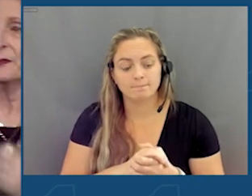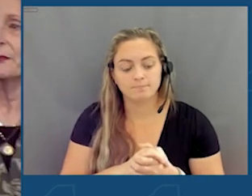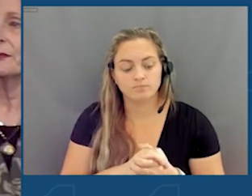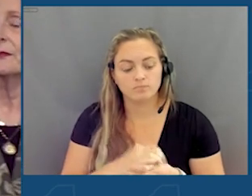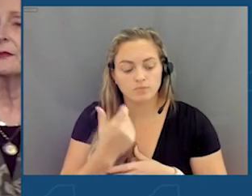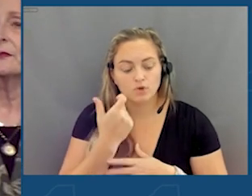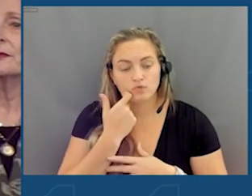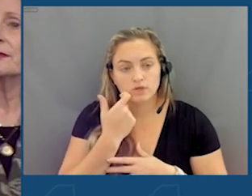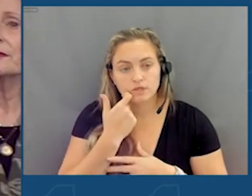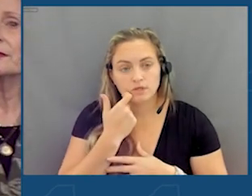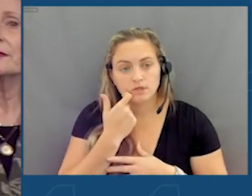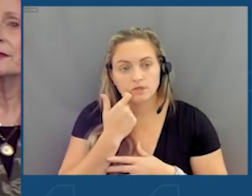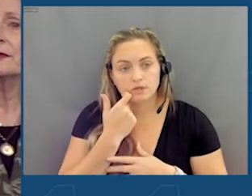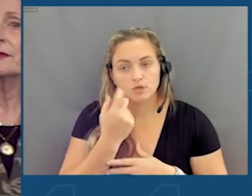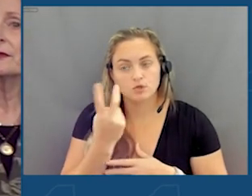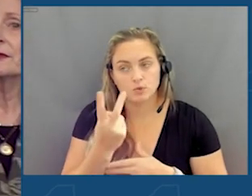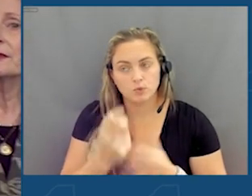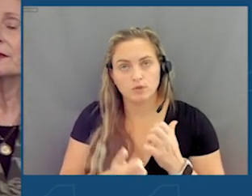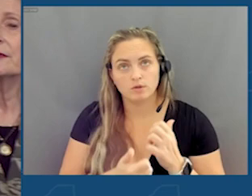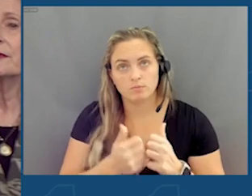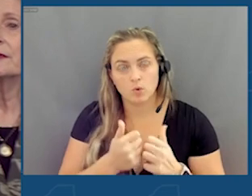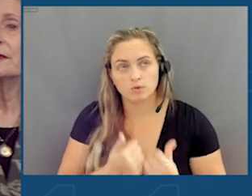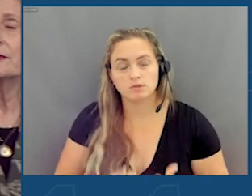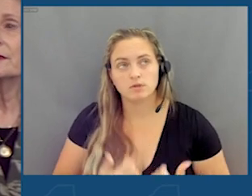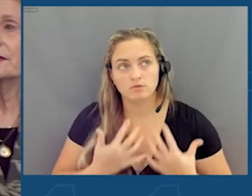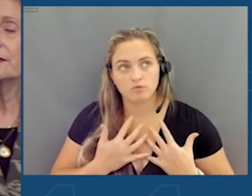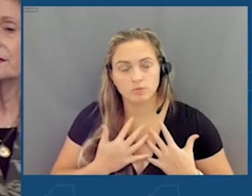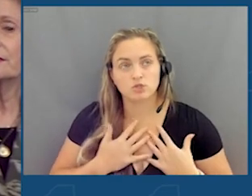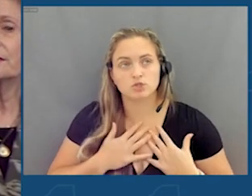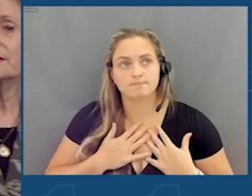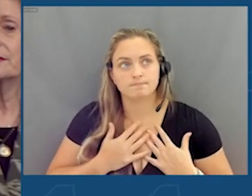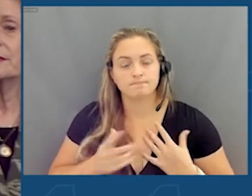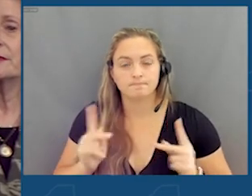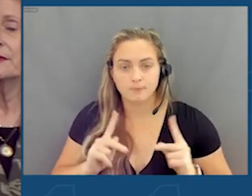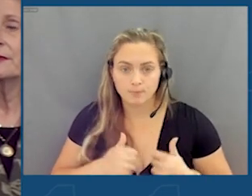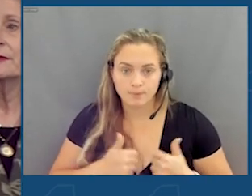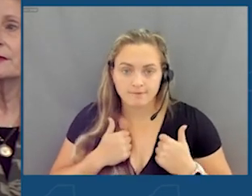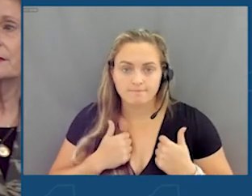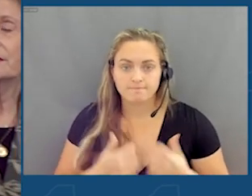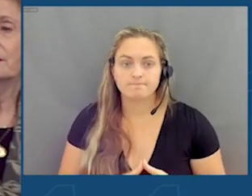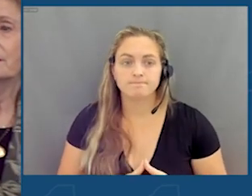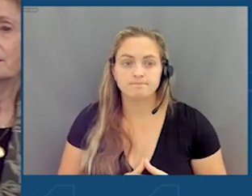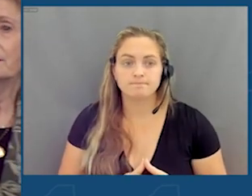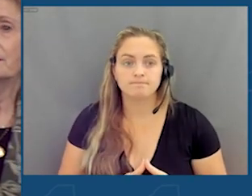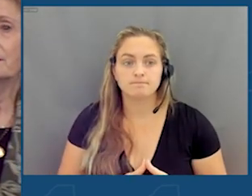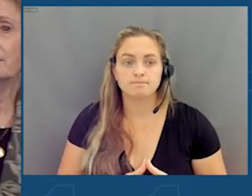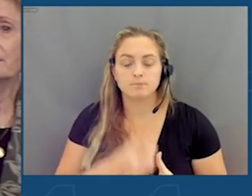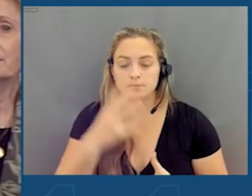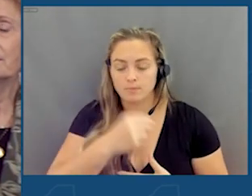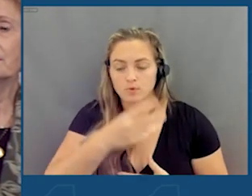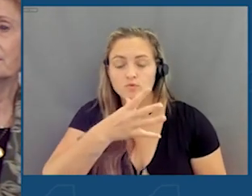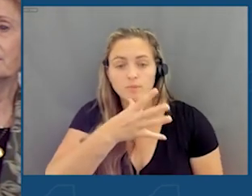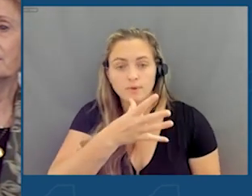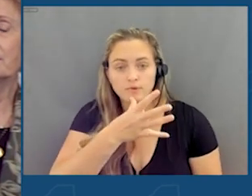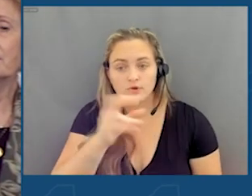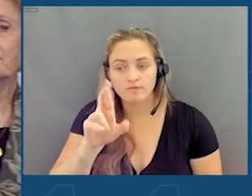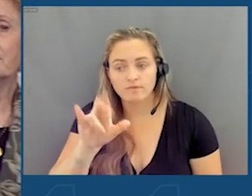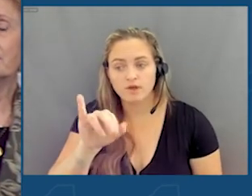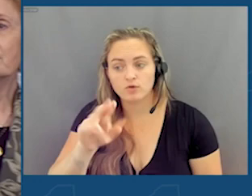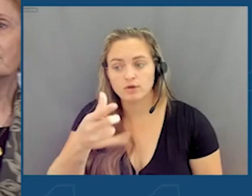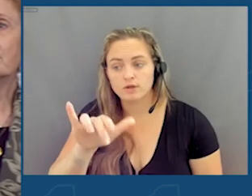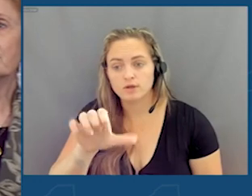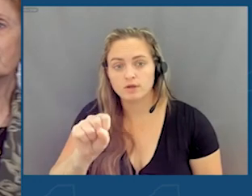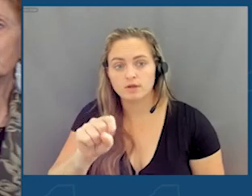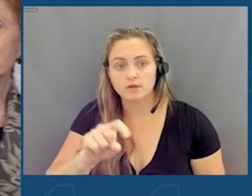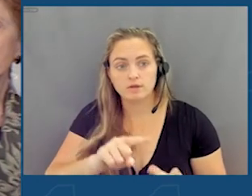Recently, I lost two of the most influential guiding lights in my life. My beautiful mother, Valerie Gibbs, and